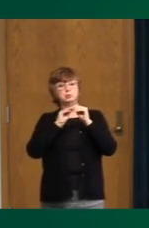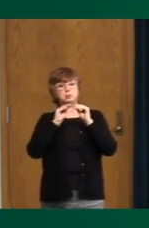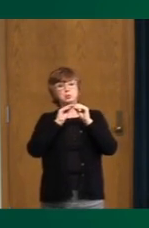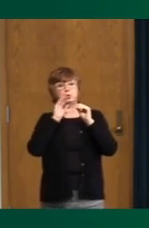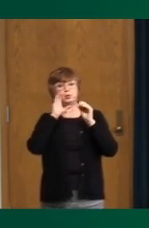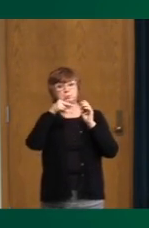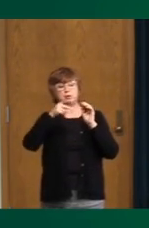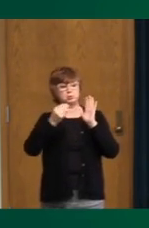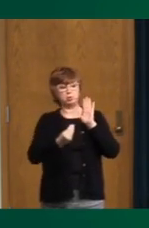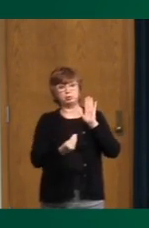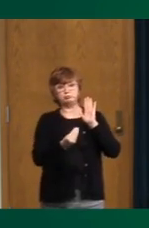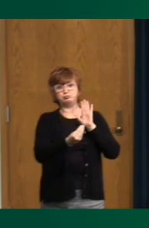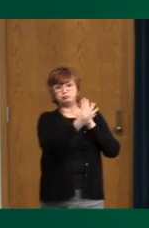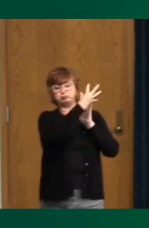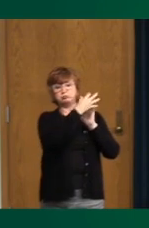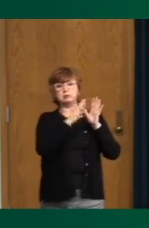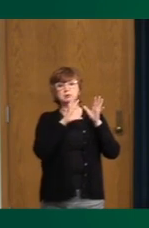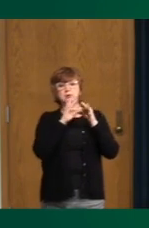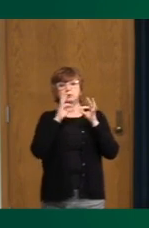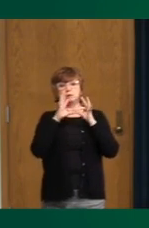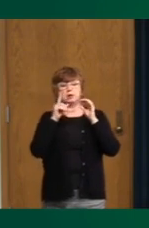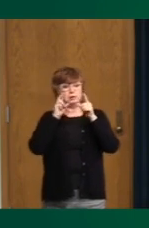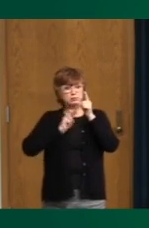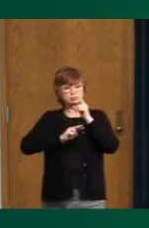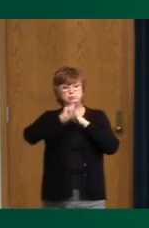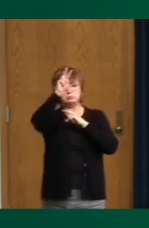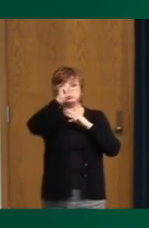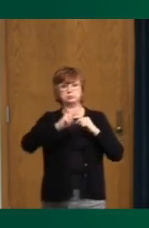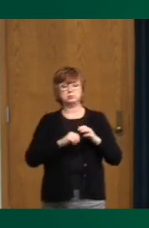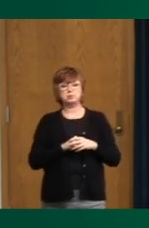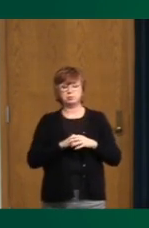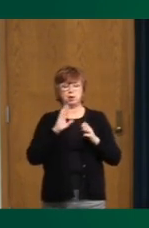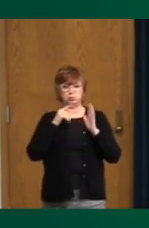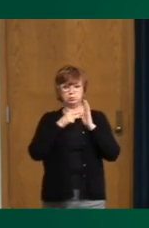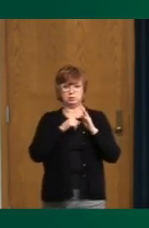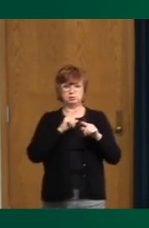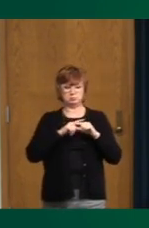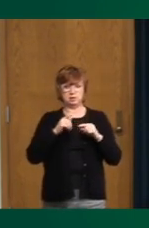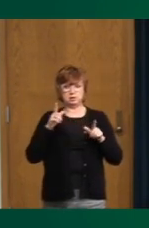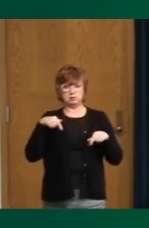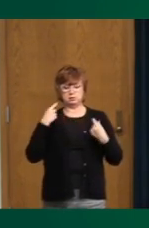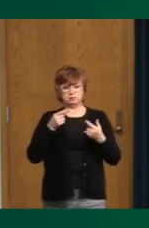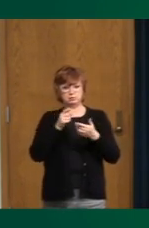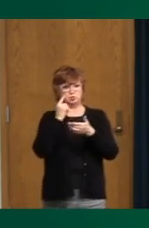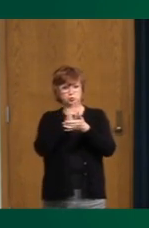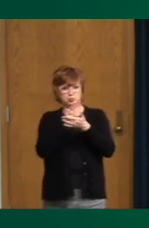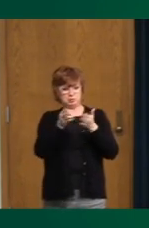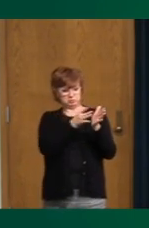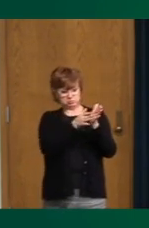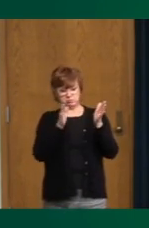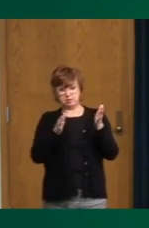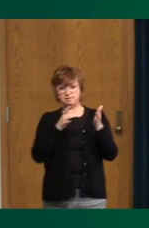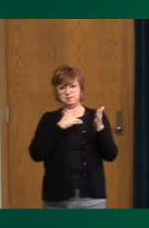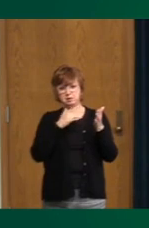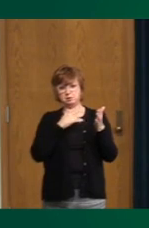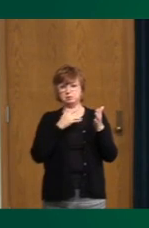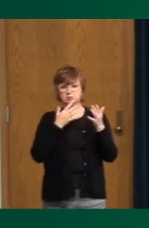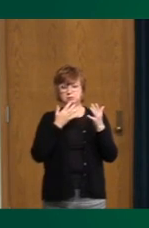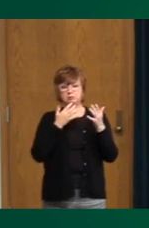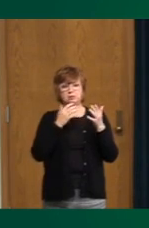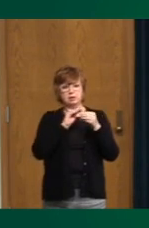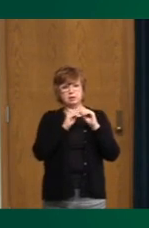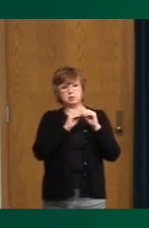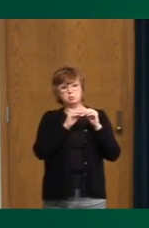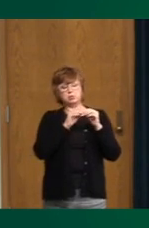we, may peak still higher than 200 and maybe 300, but if we start coming down in 2 or 3 weeks, I think that's what we